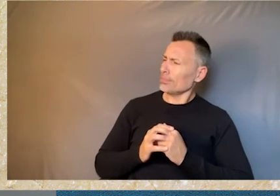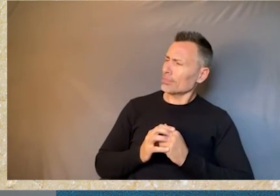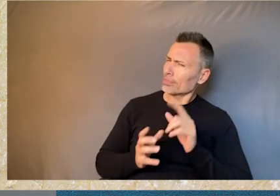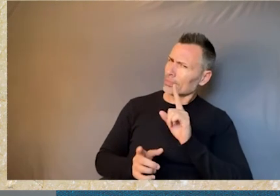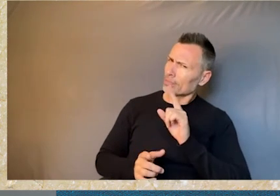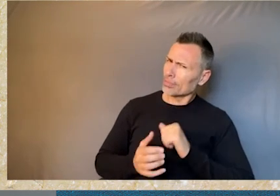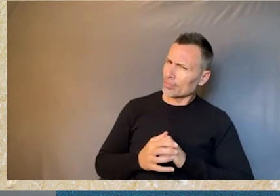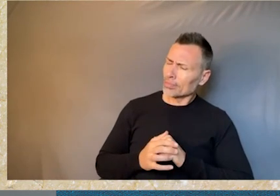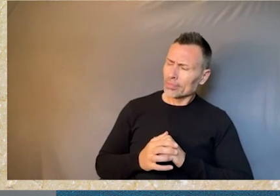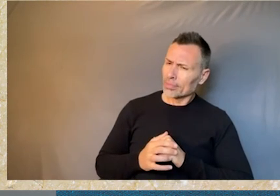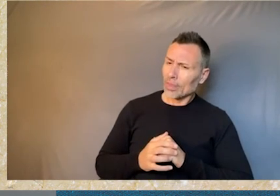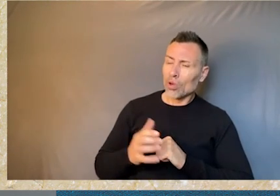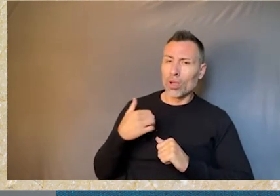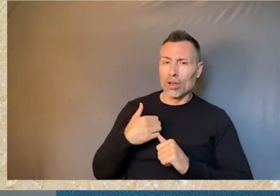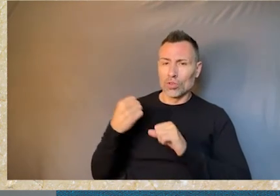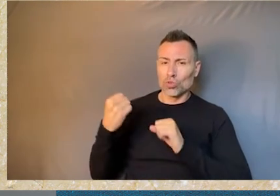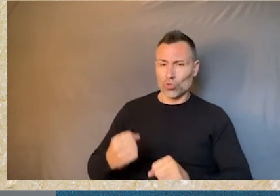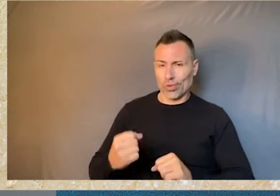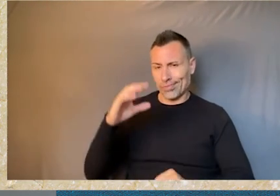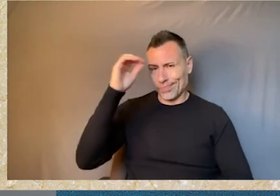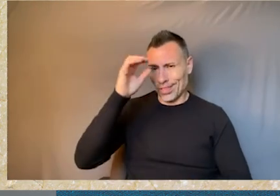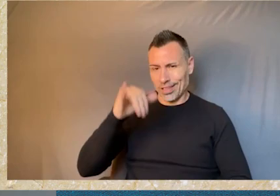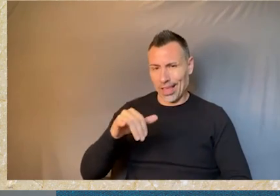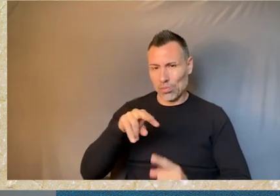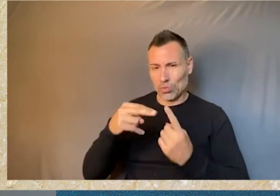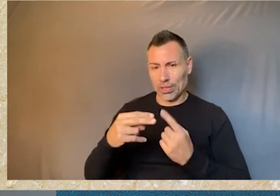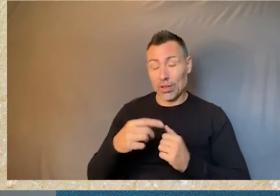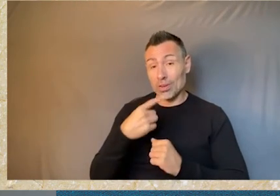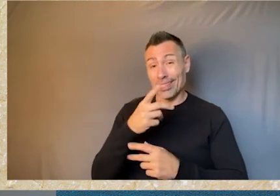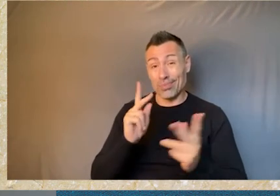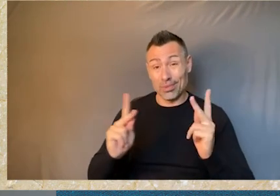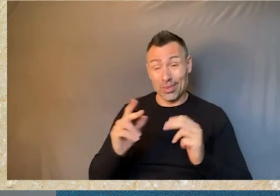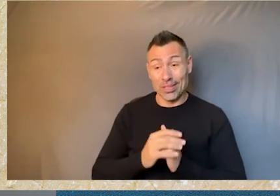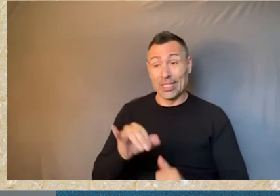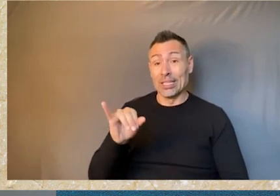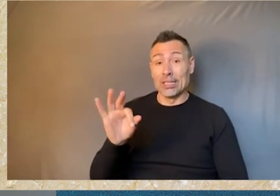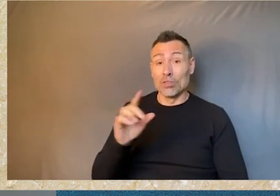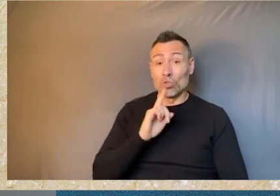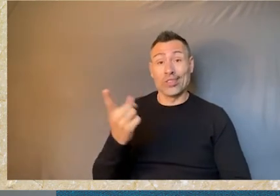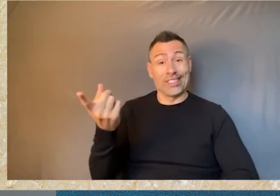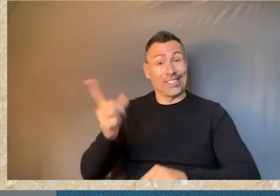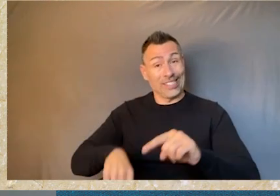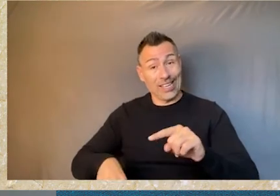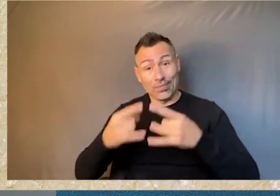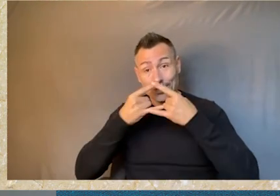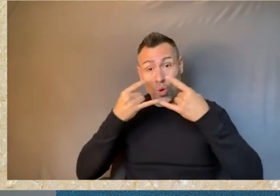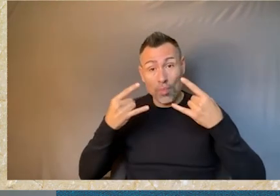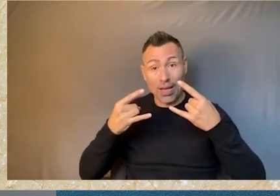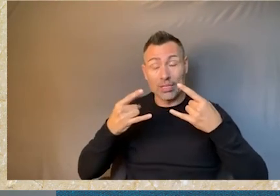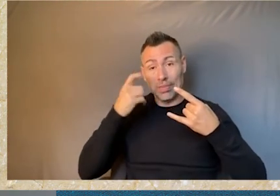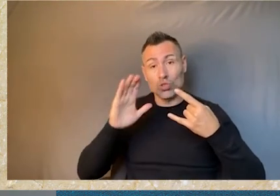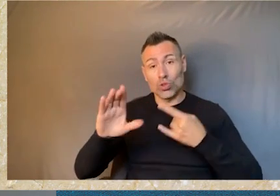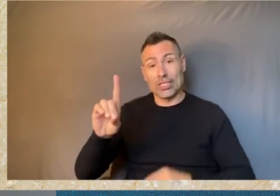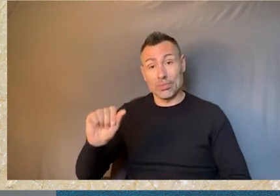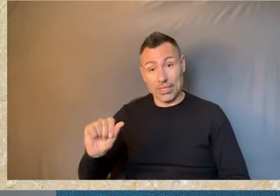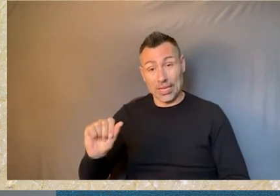strong stance on that. And what we're telling people is if you truly can't wear a mask because of your disability and